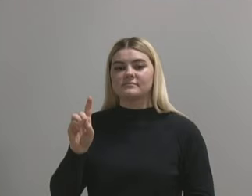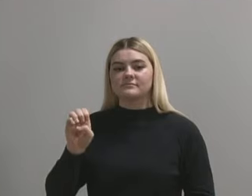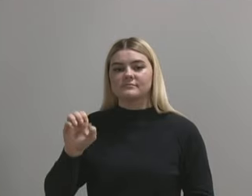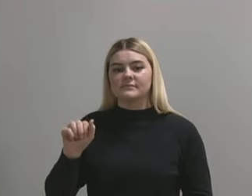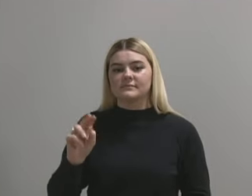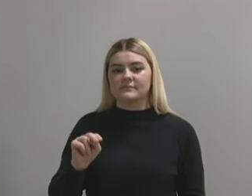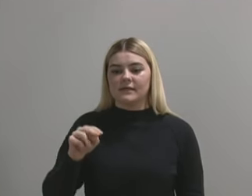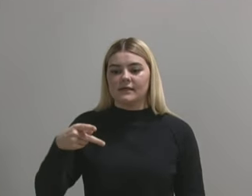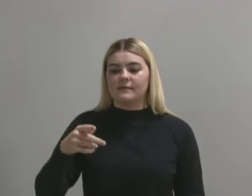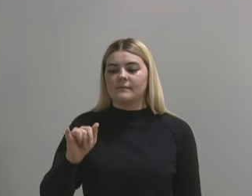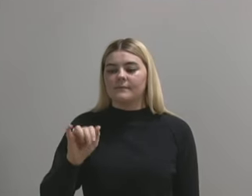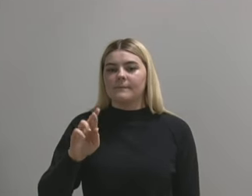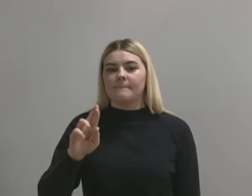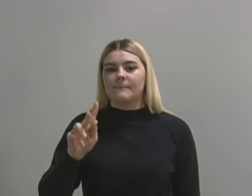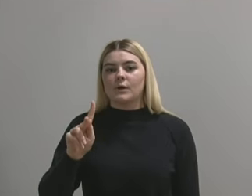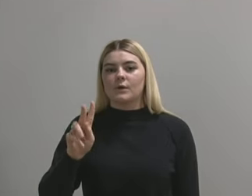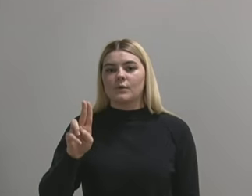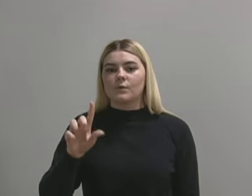Perkul.